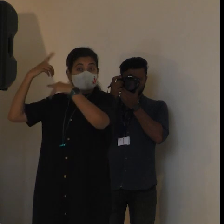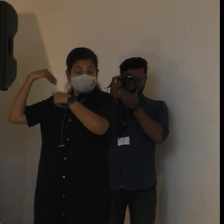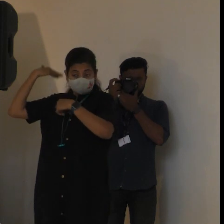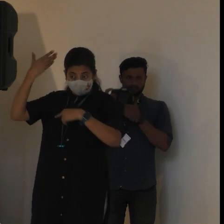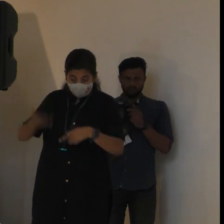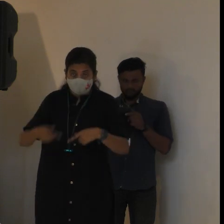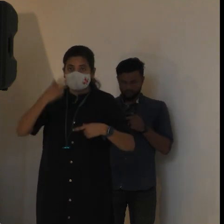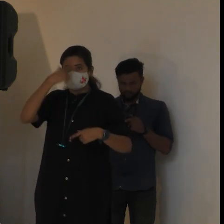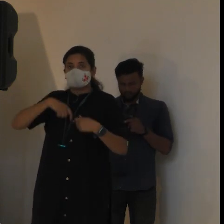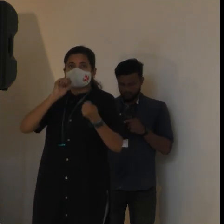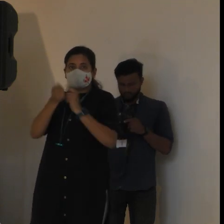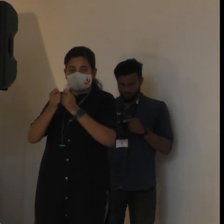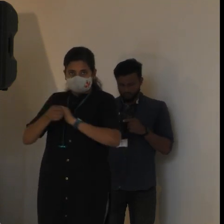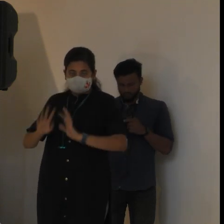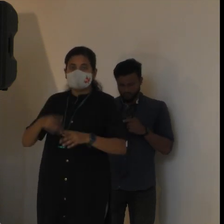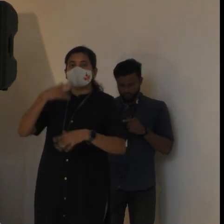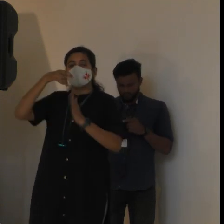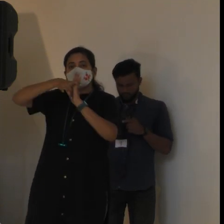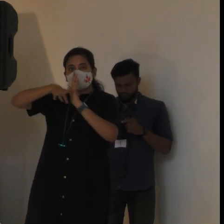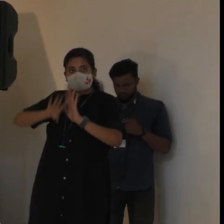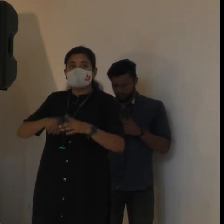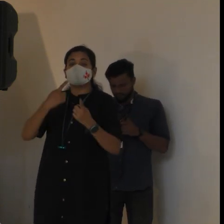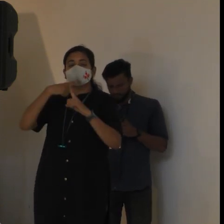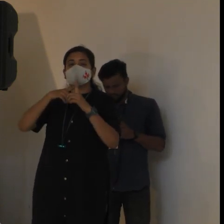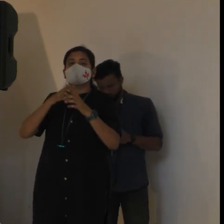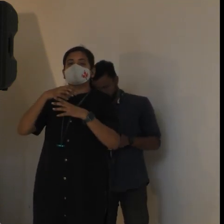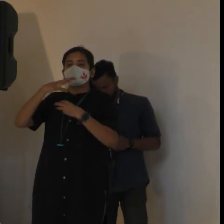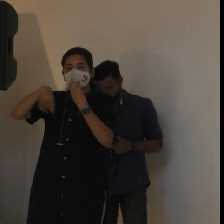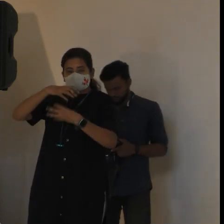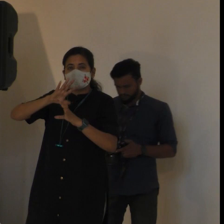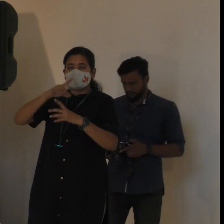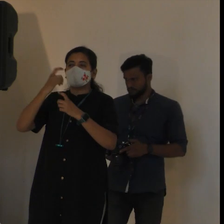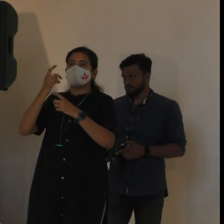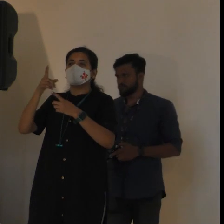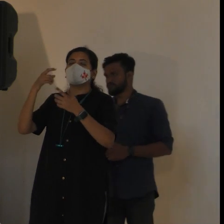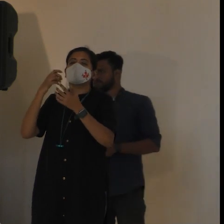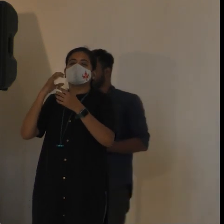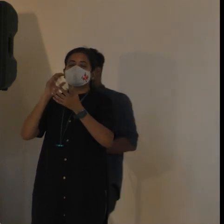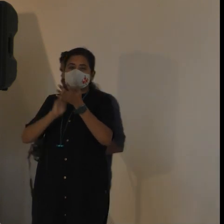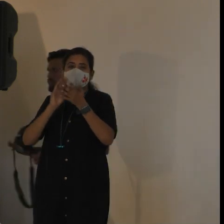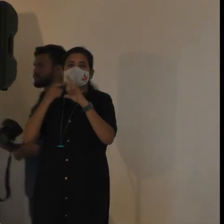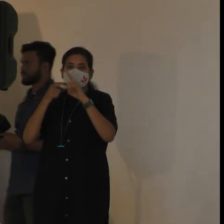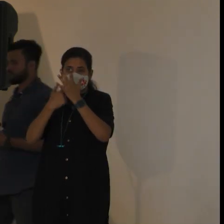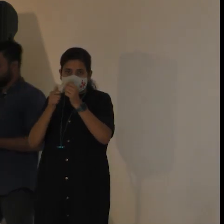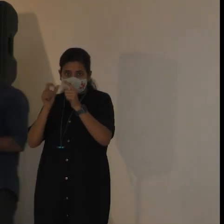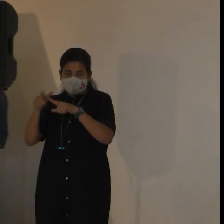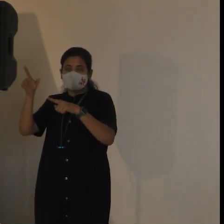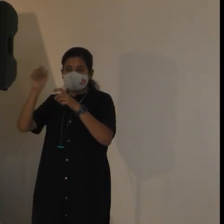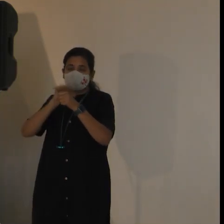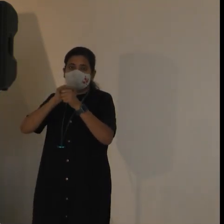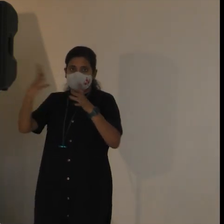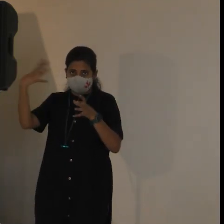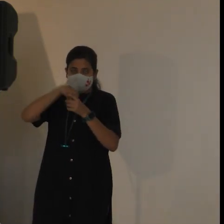present. And also looking at various other collaborations with Meera, with Radhika, and other people who worked in the